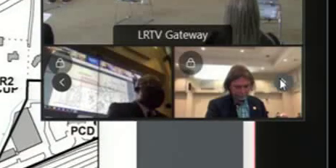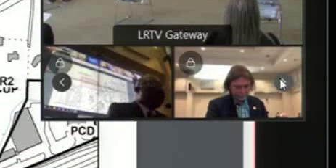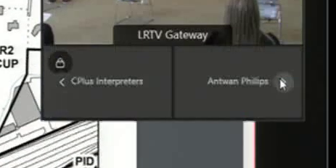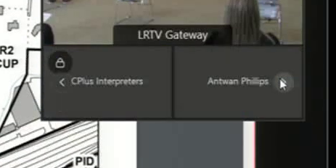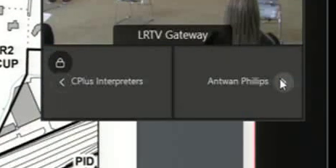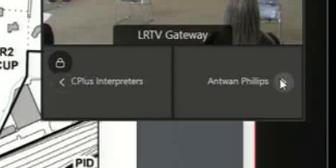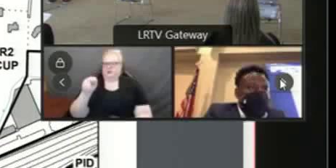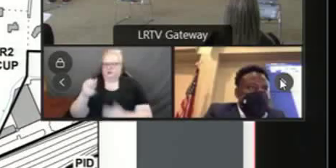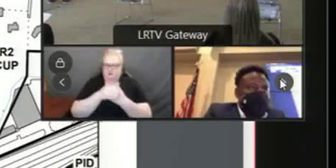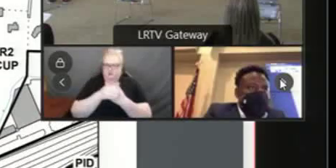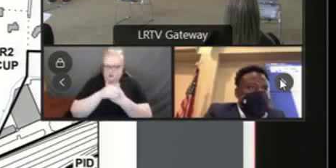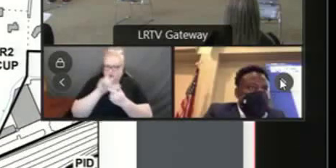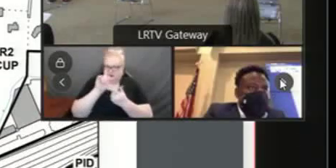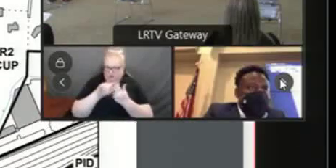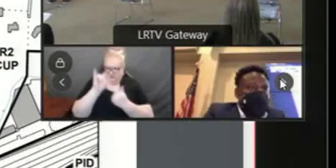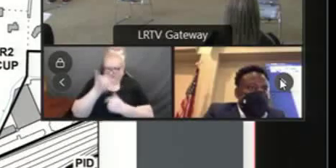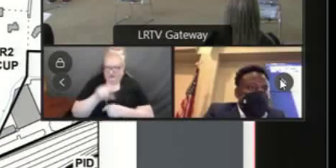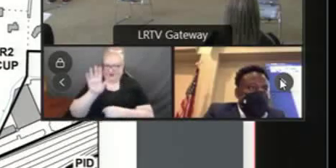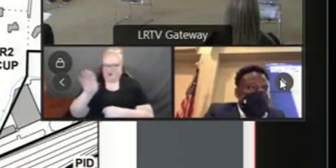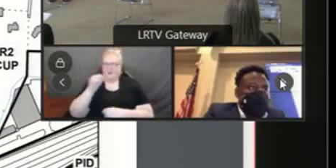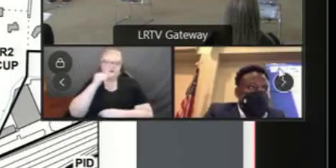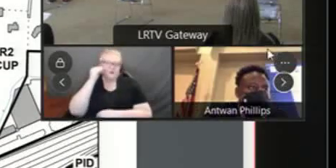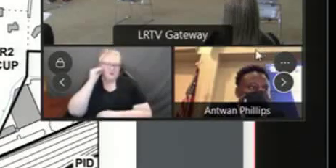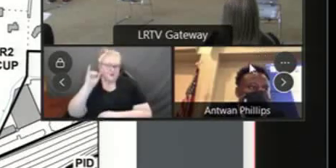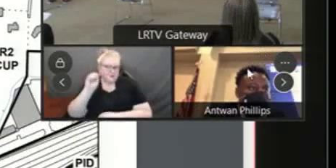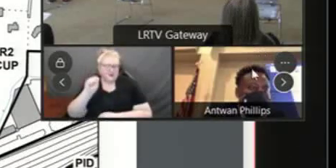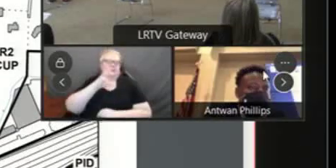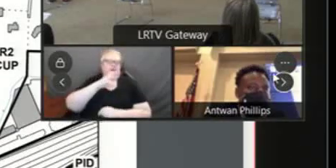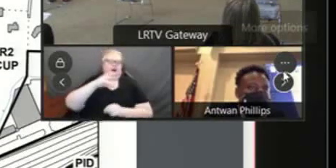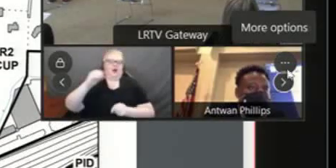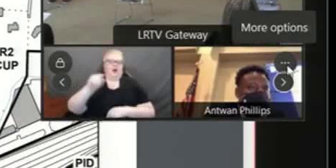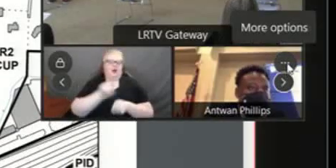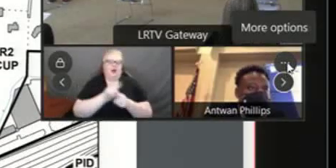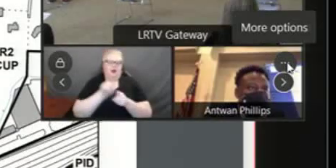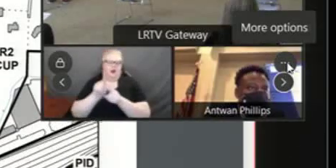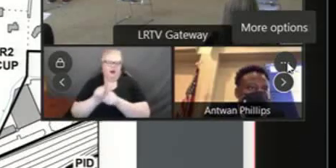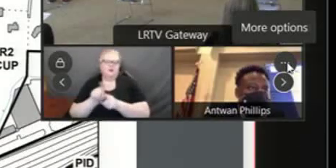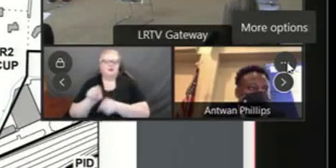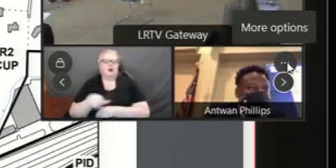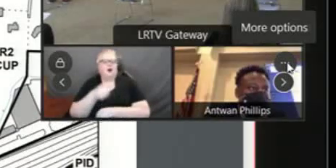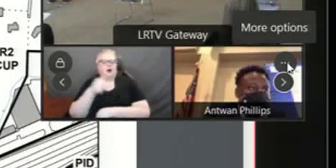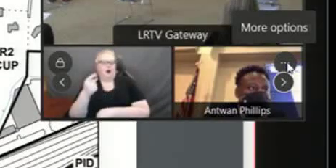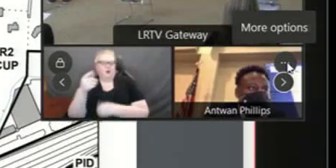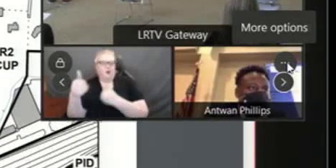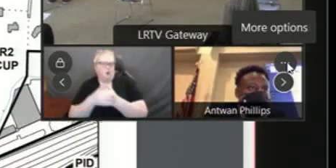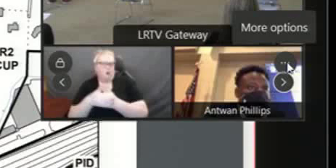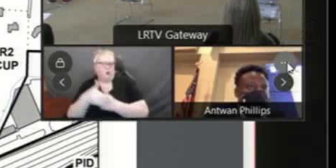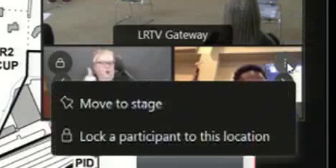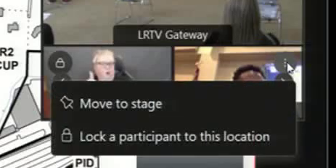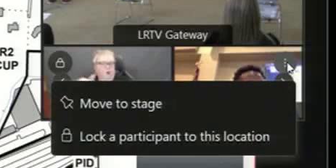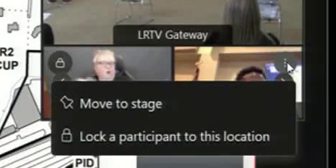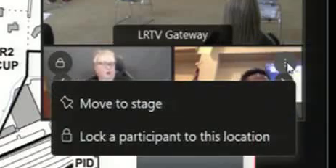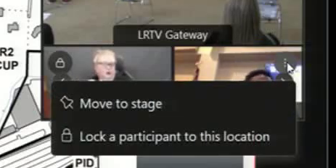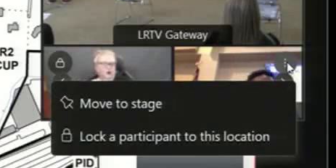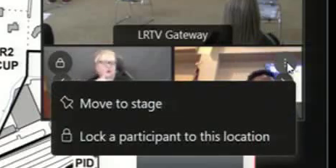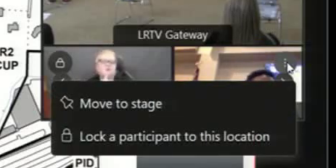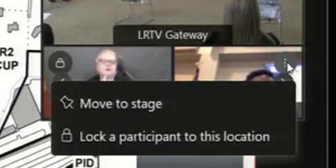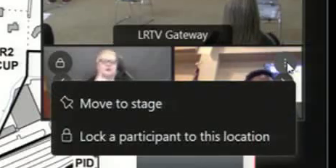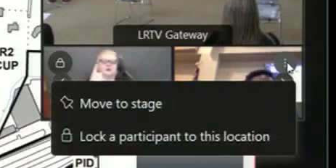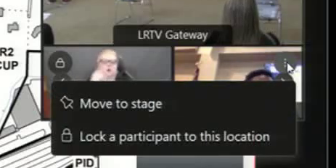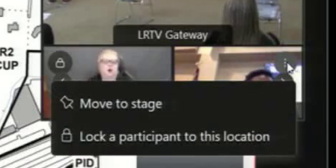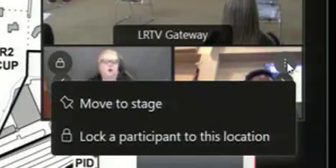where your home is. And then also the one right closer to it is the one in the picture over on the